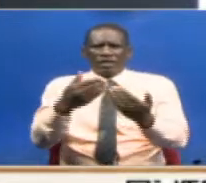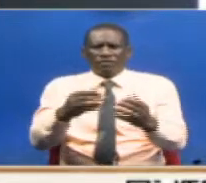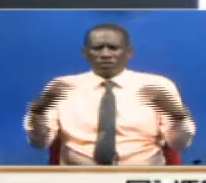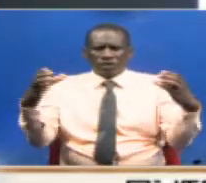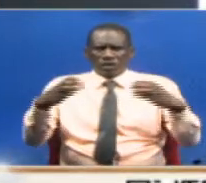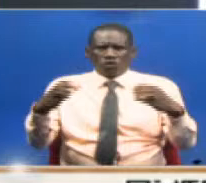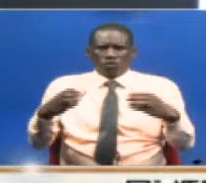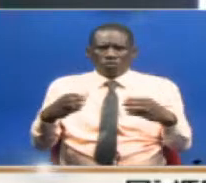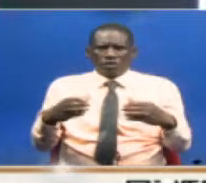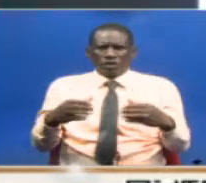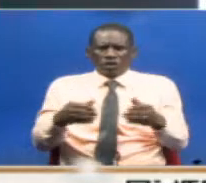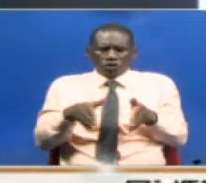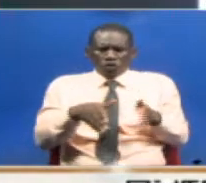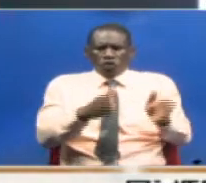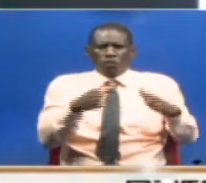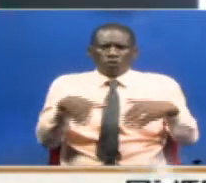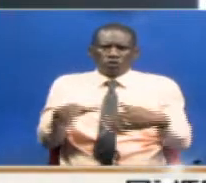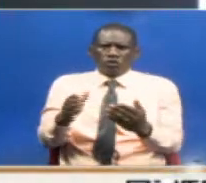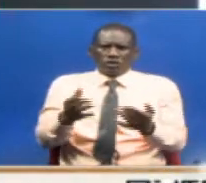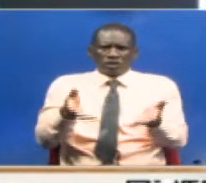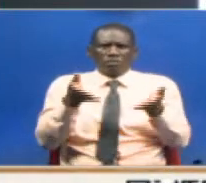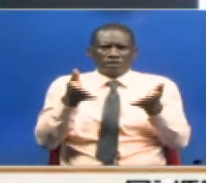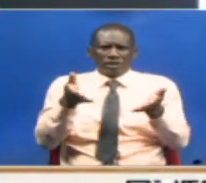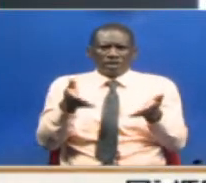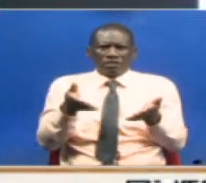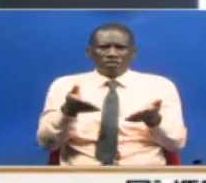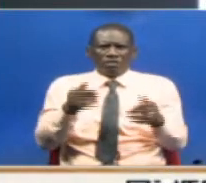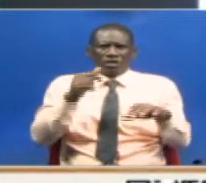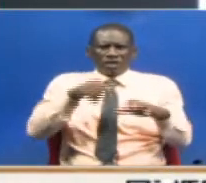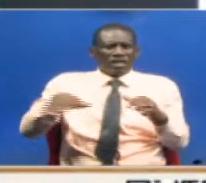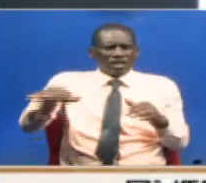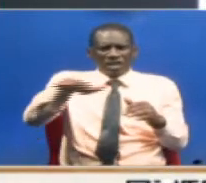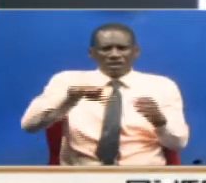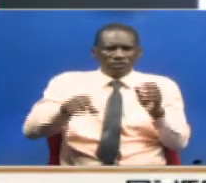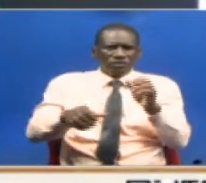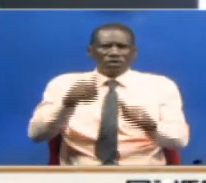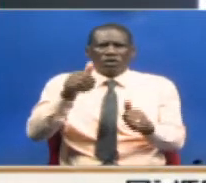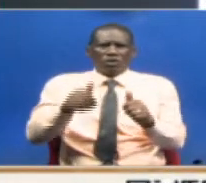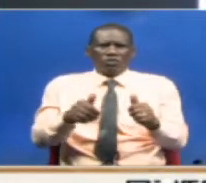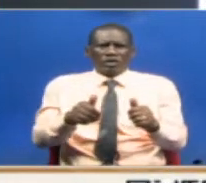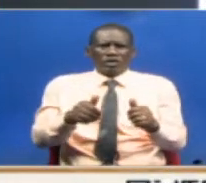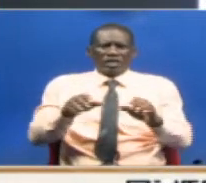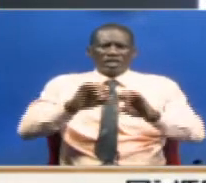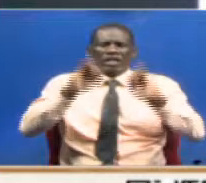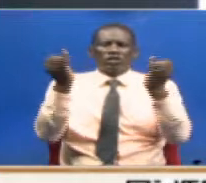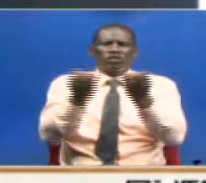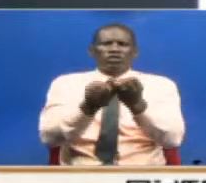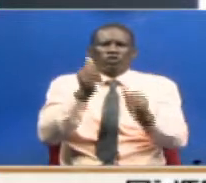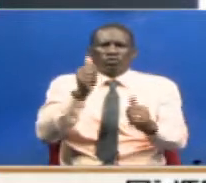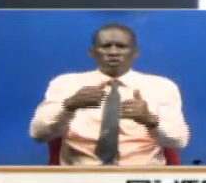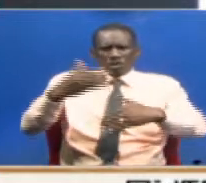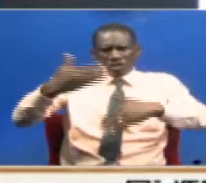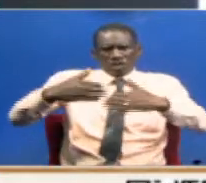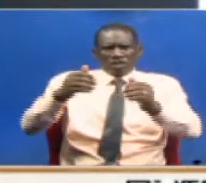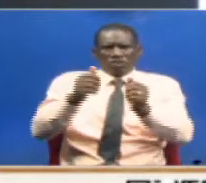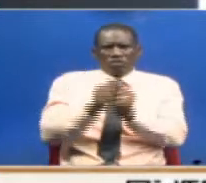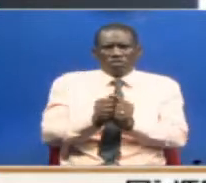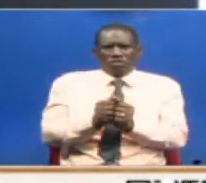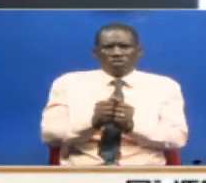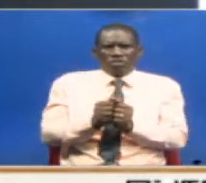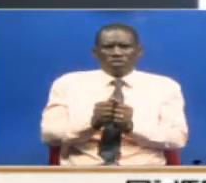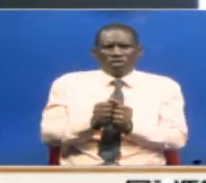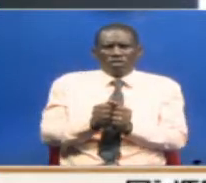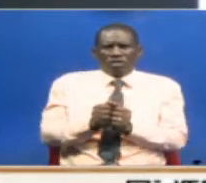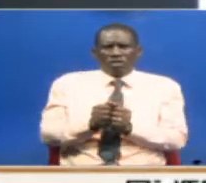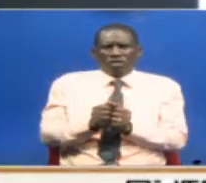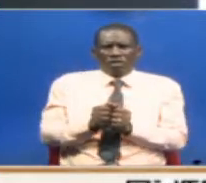that opportunity. But now, in an environment that is in an institution that is regulated by regulated authorities, that you